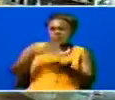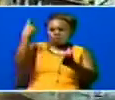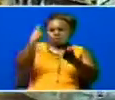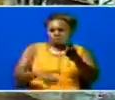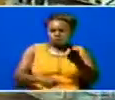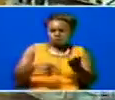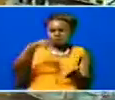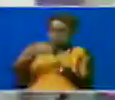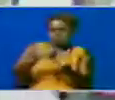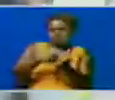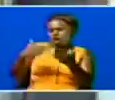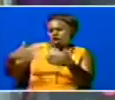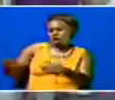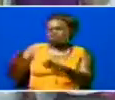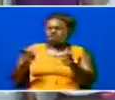including loss control.